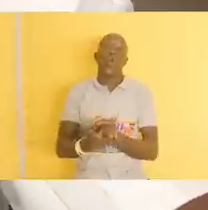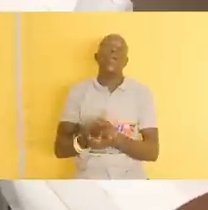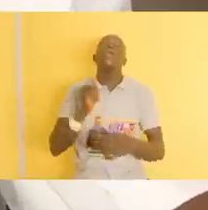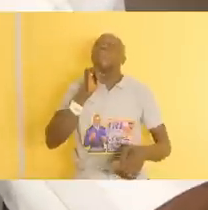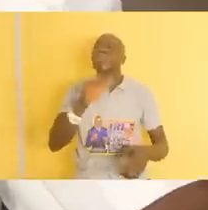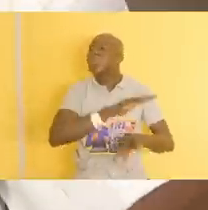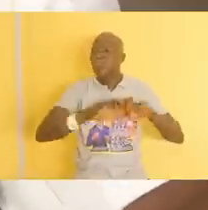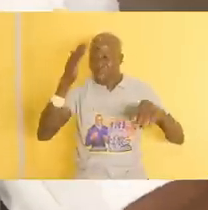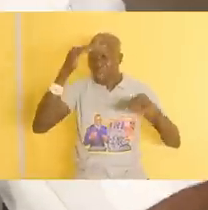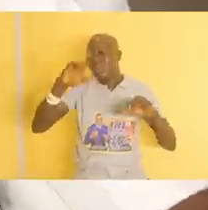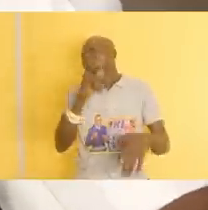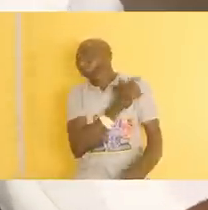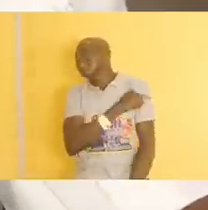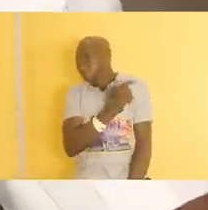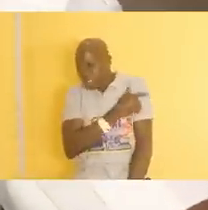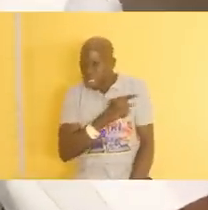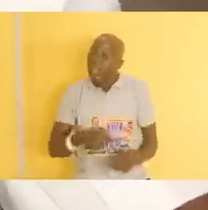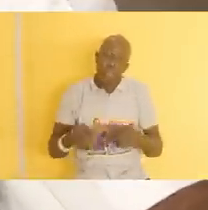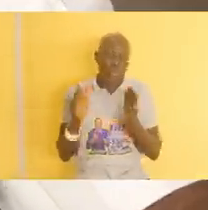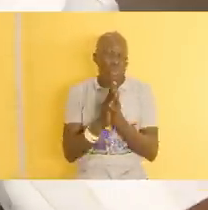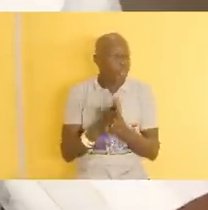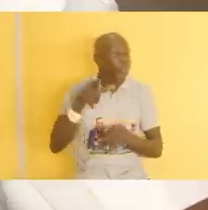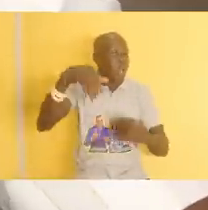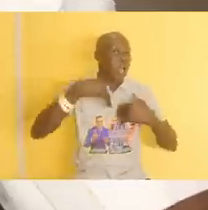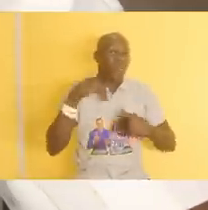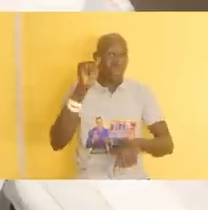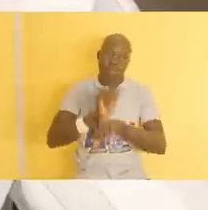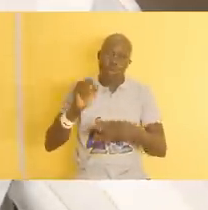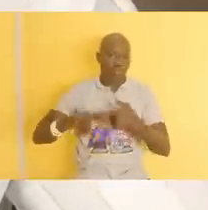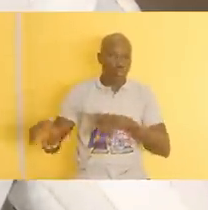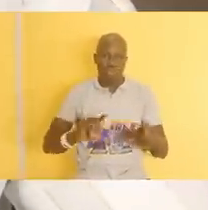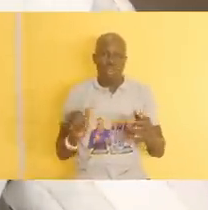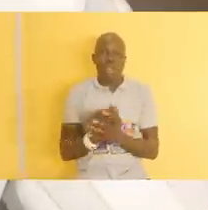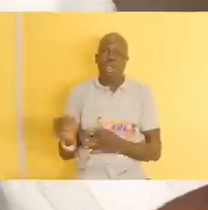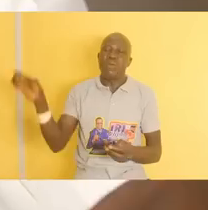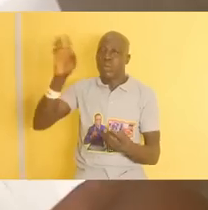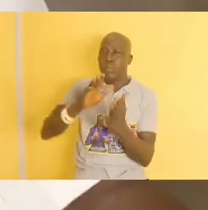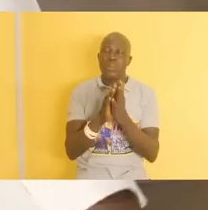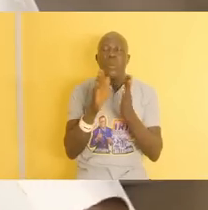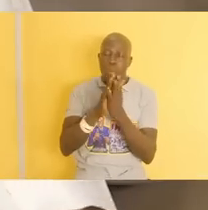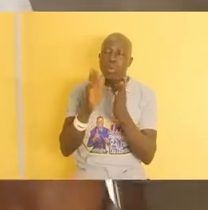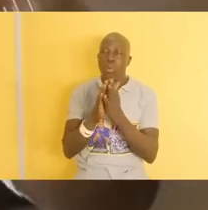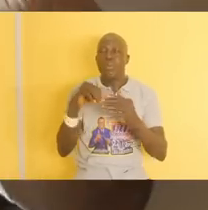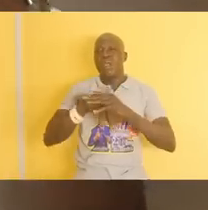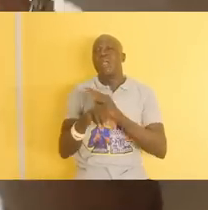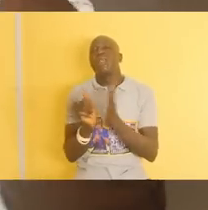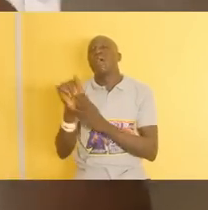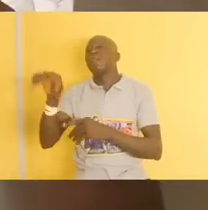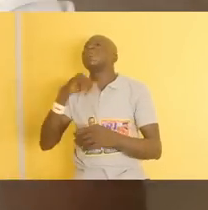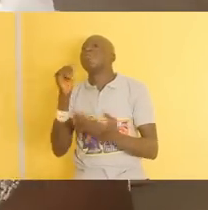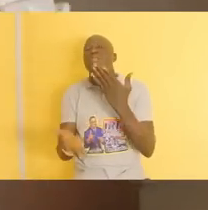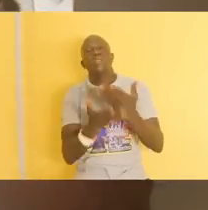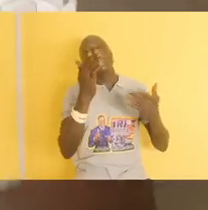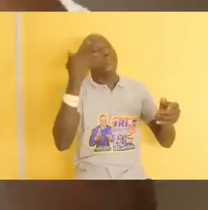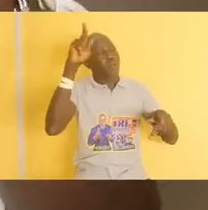adura to le lati gbadura o ni ise se double prayers lo ma gba opolopo adura o de rorun fun